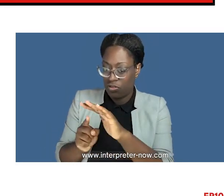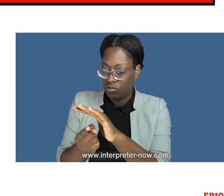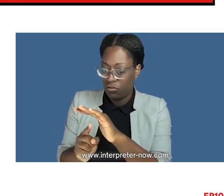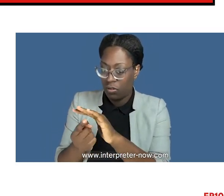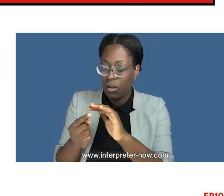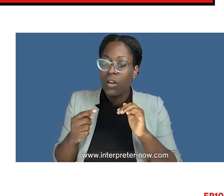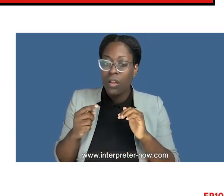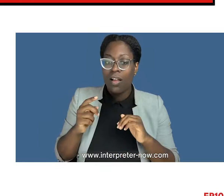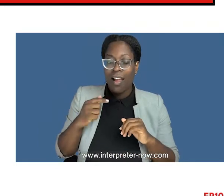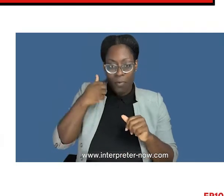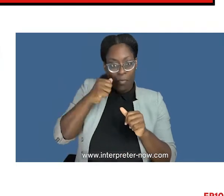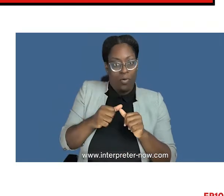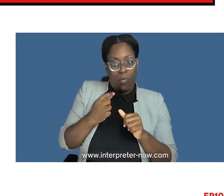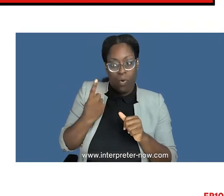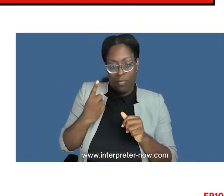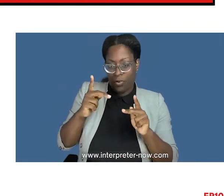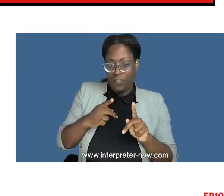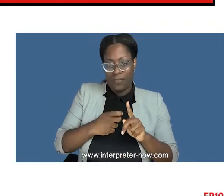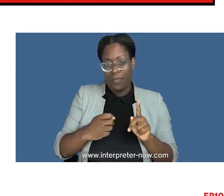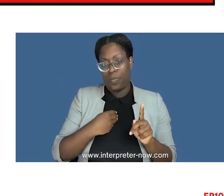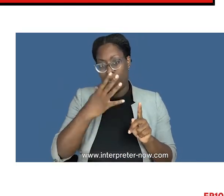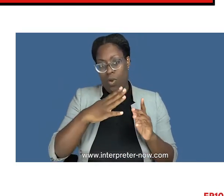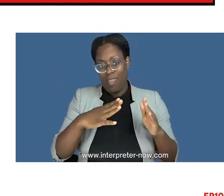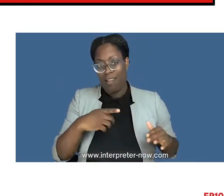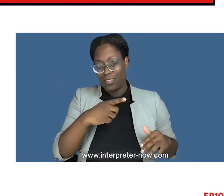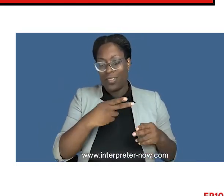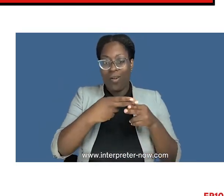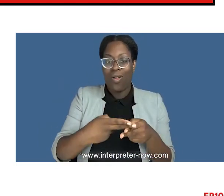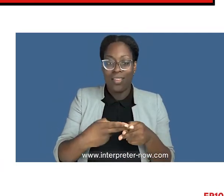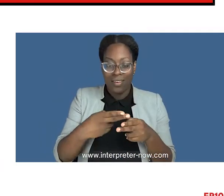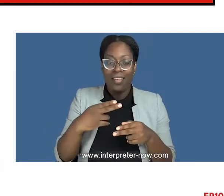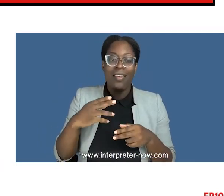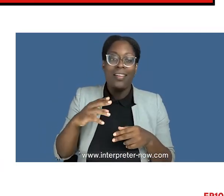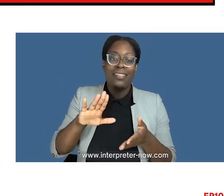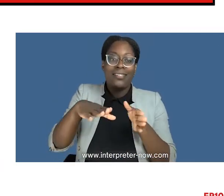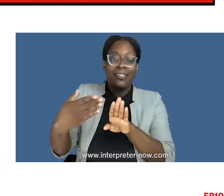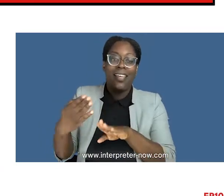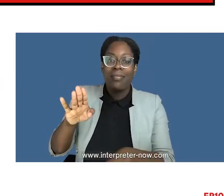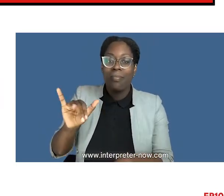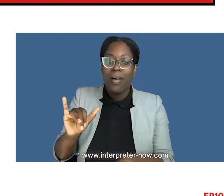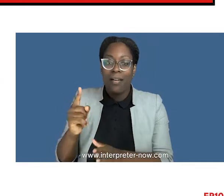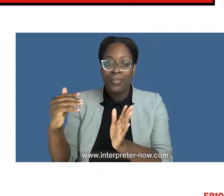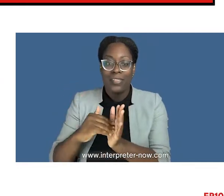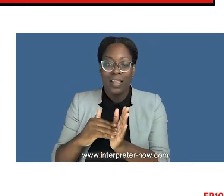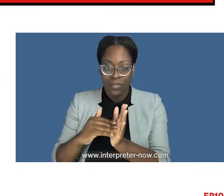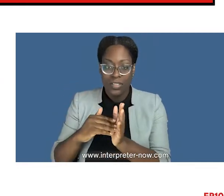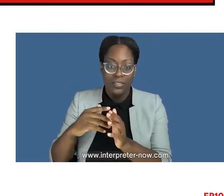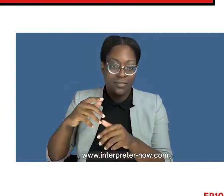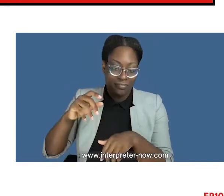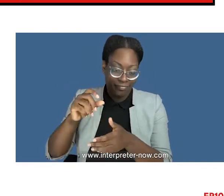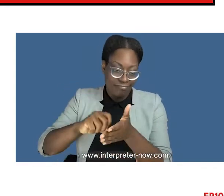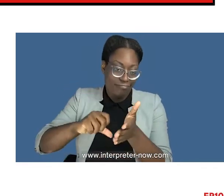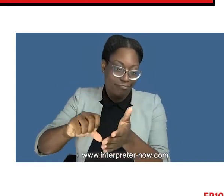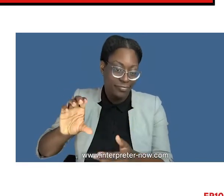so once I kind of realized that was happening, I started to realize that it wasn't me, that it was the